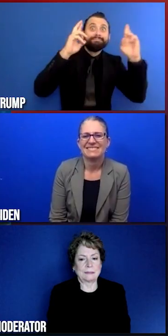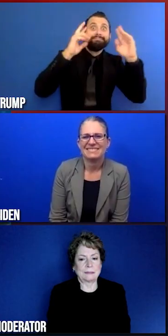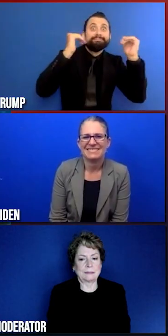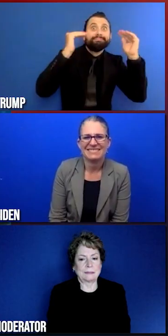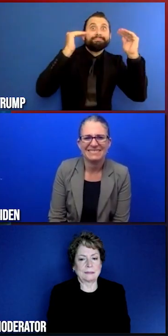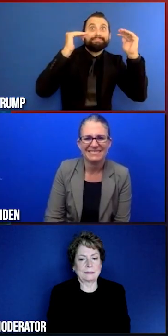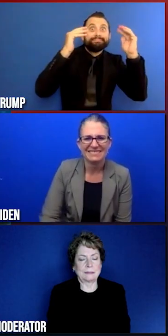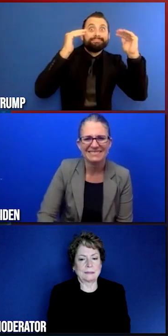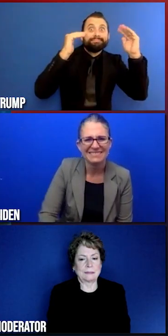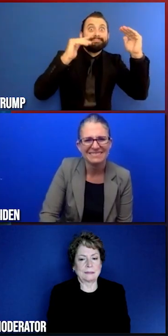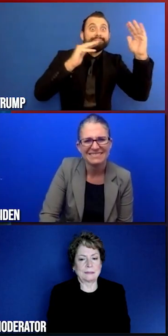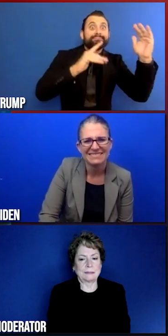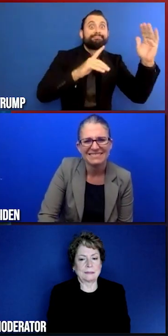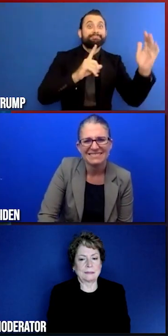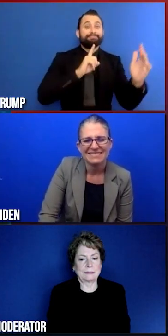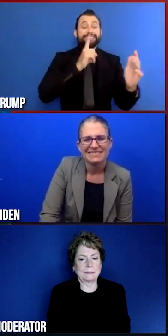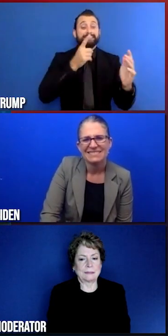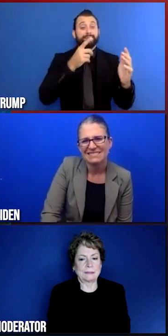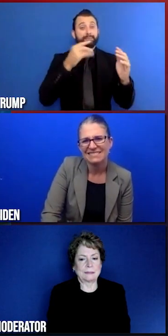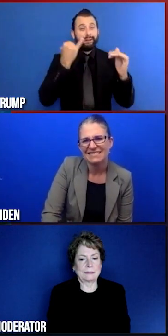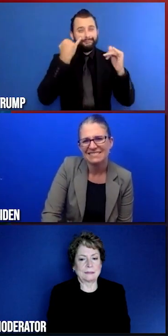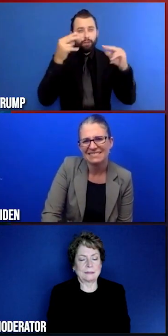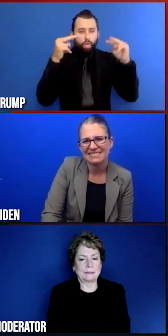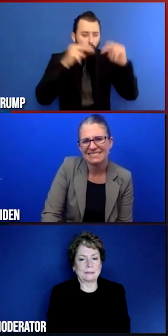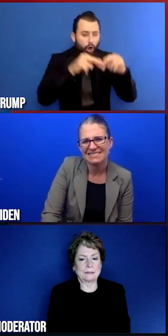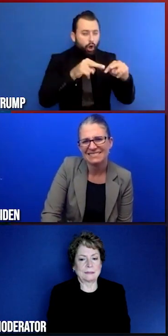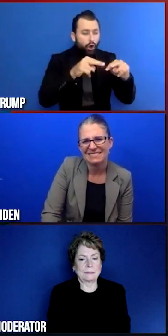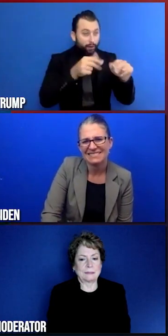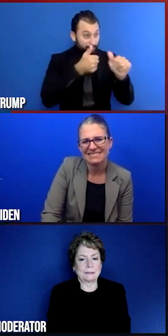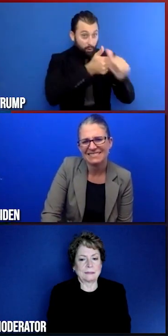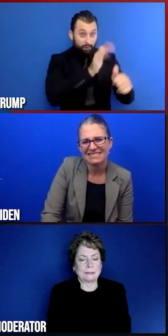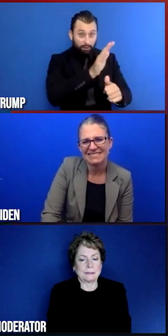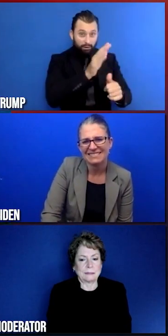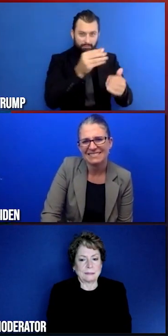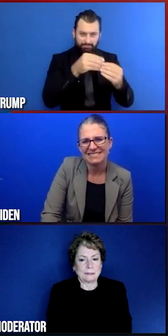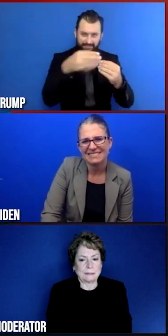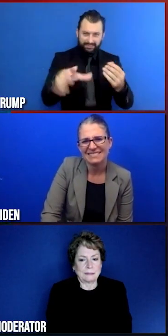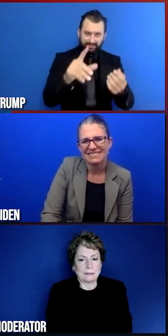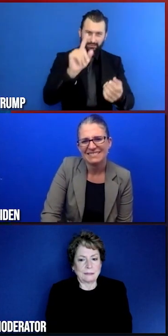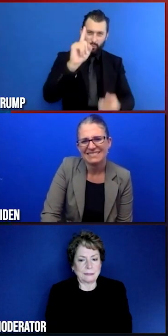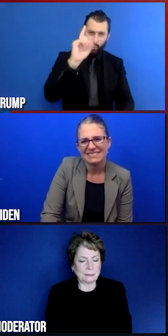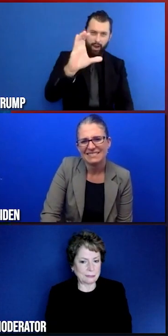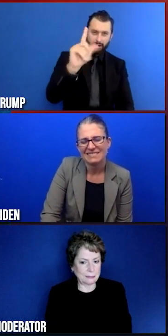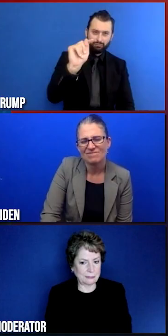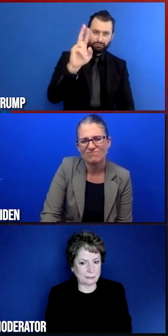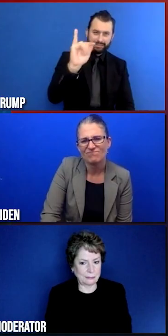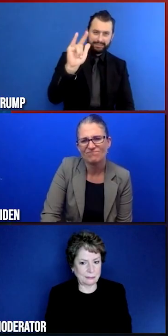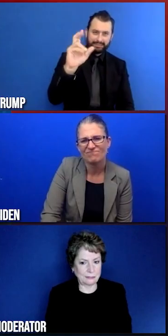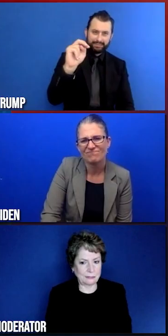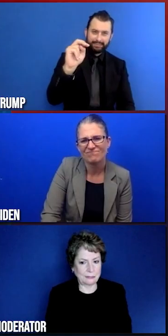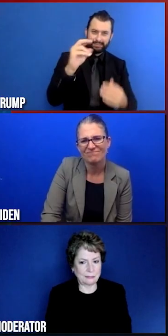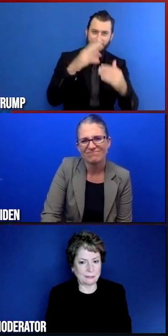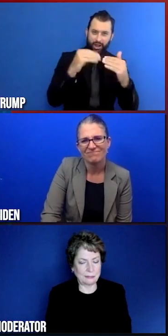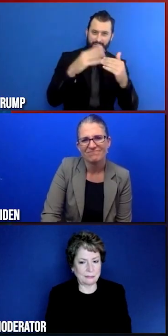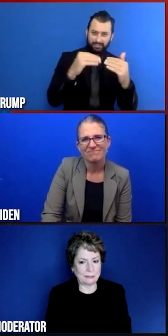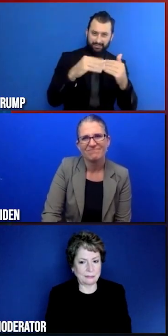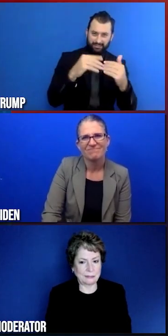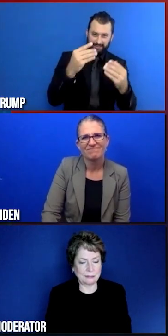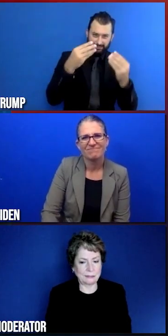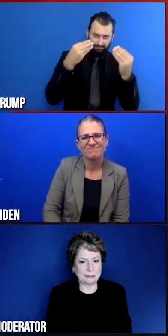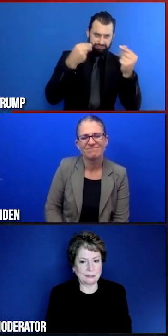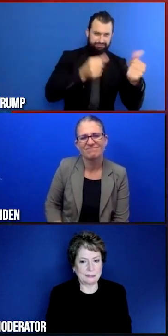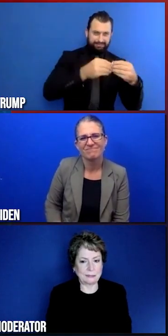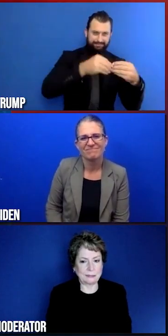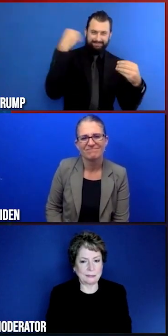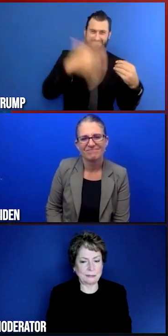for 100 years, we would not even come close to a number like that. When he says buildings, they want to take buildings down because they want